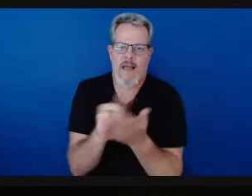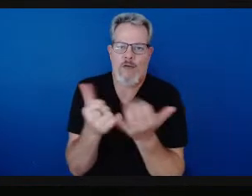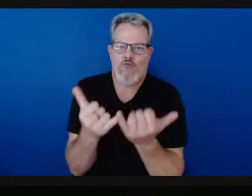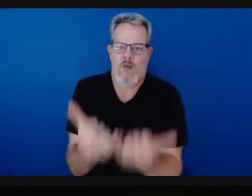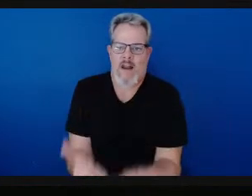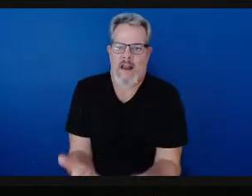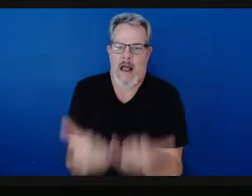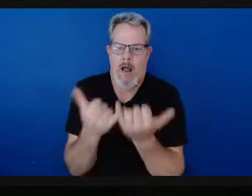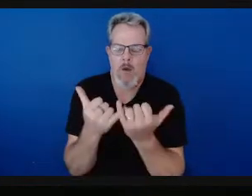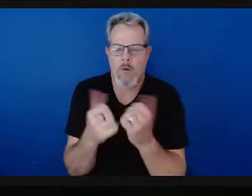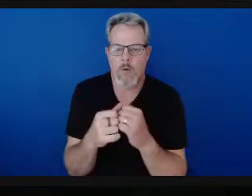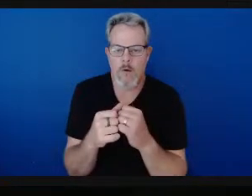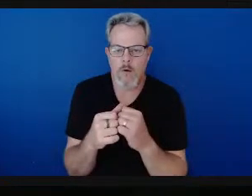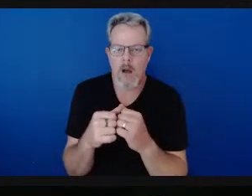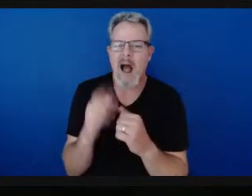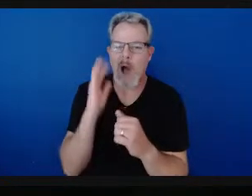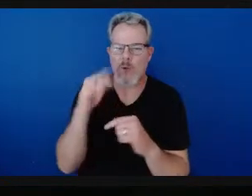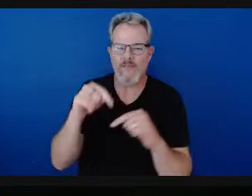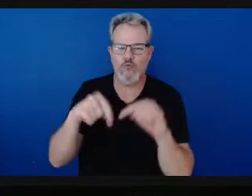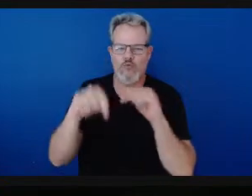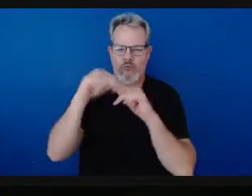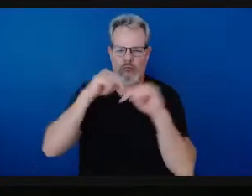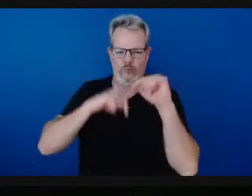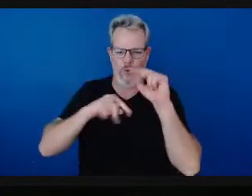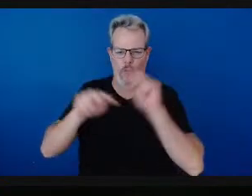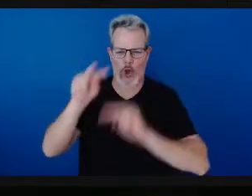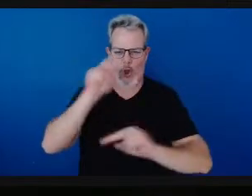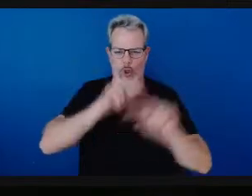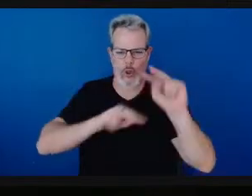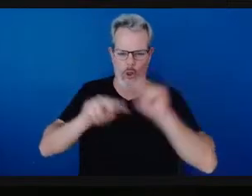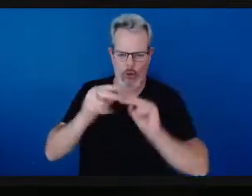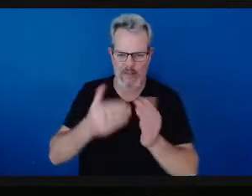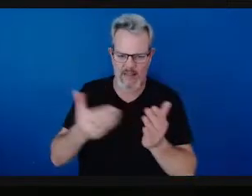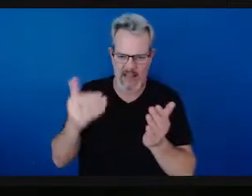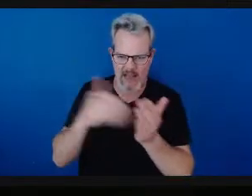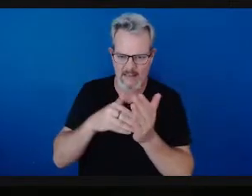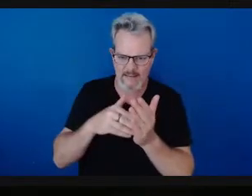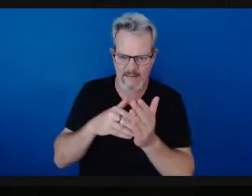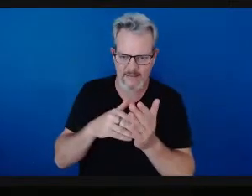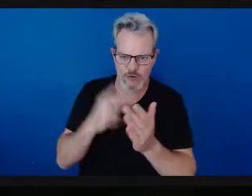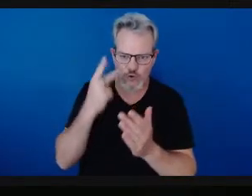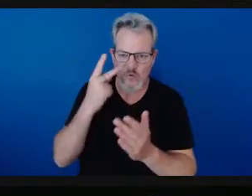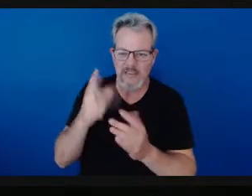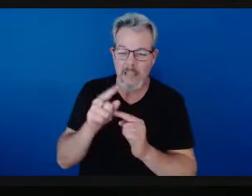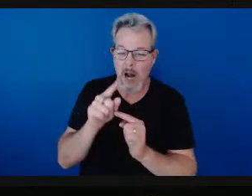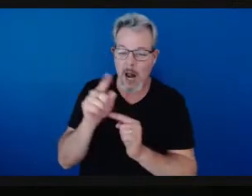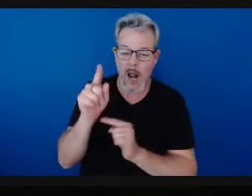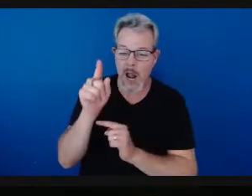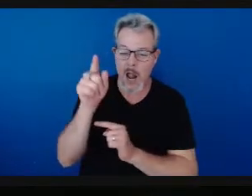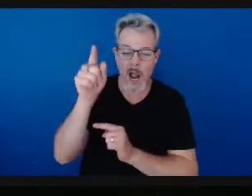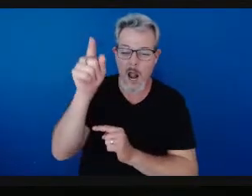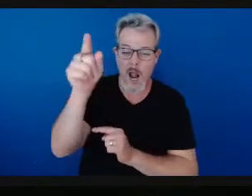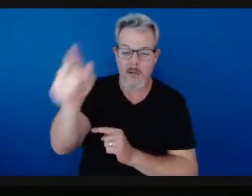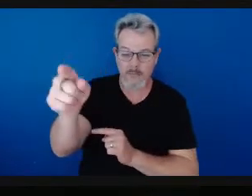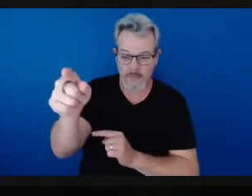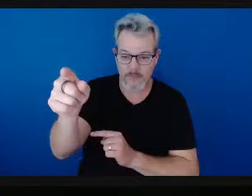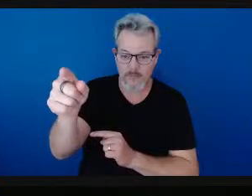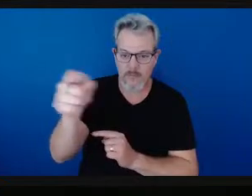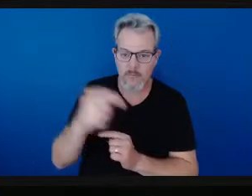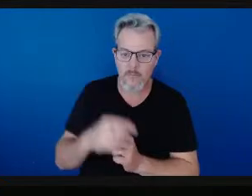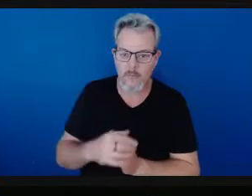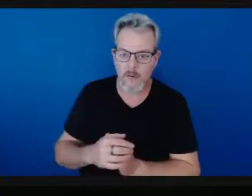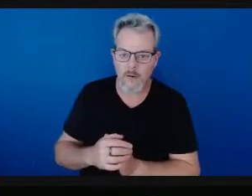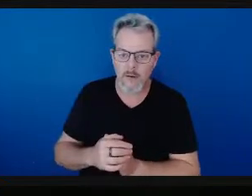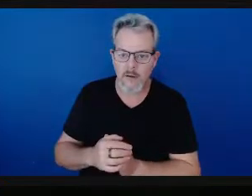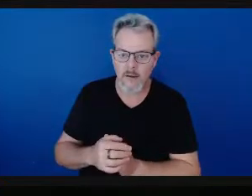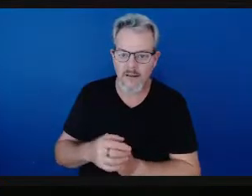I've got to rewind it to our KW camera once again and zoom it way up in here. And I wonder if this is the